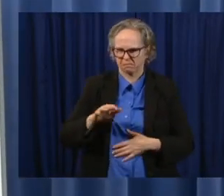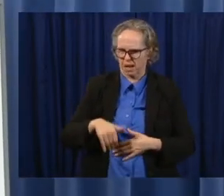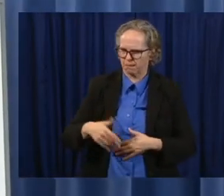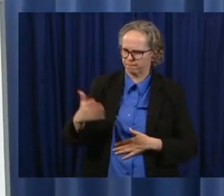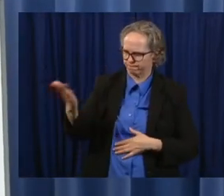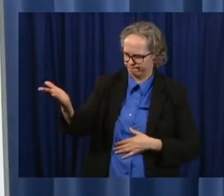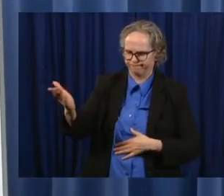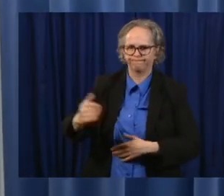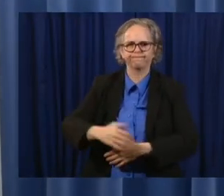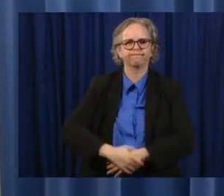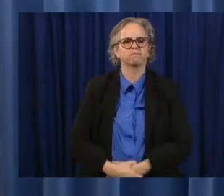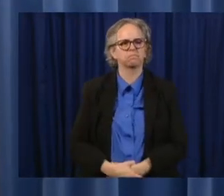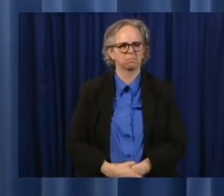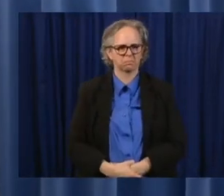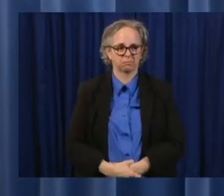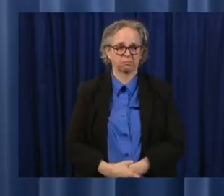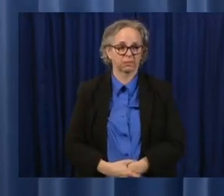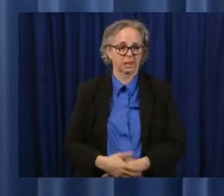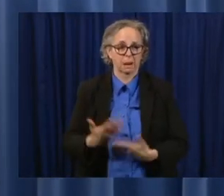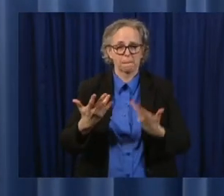working out of the local.